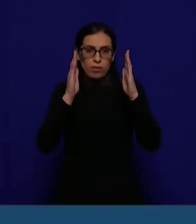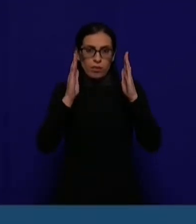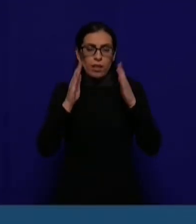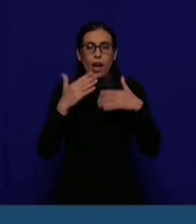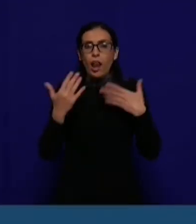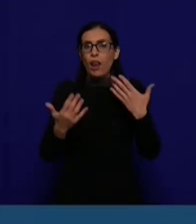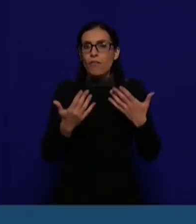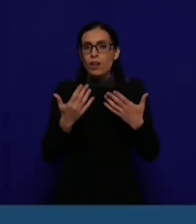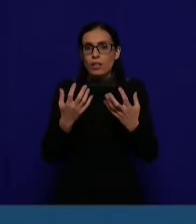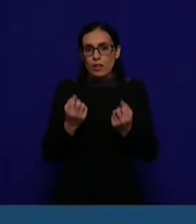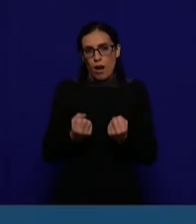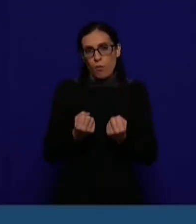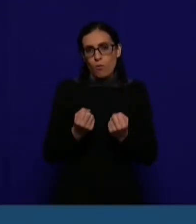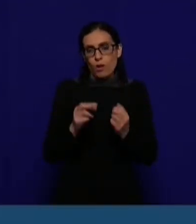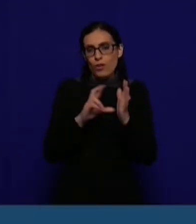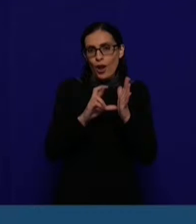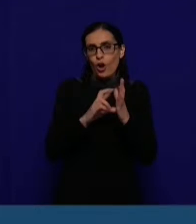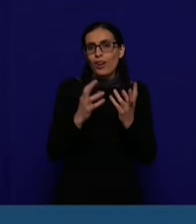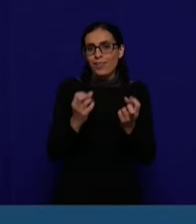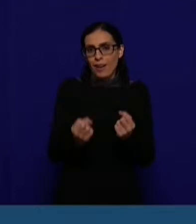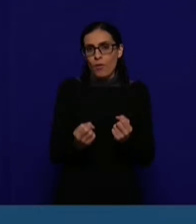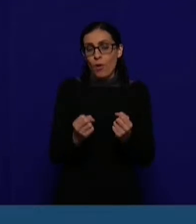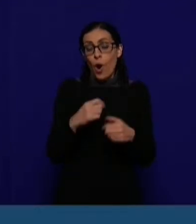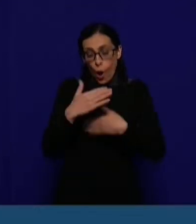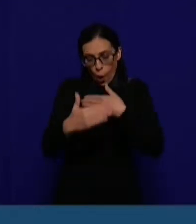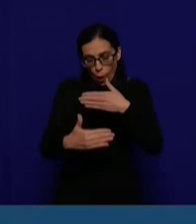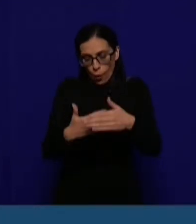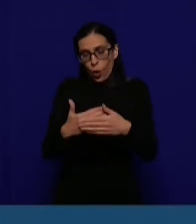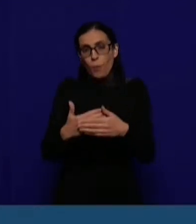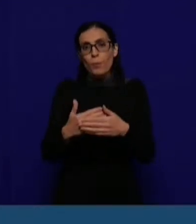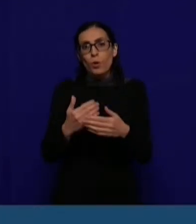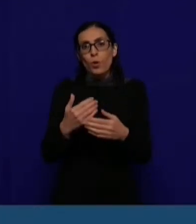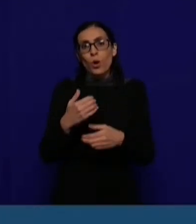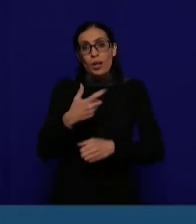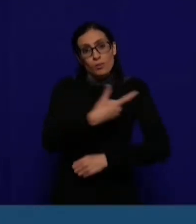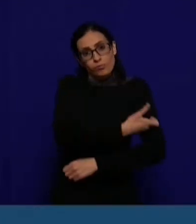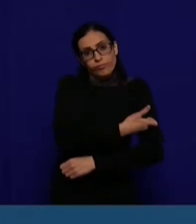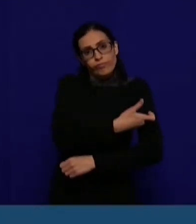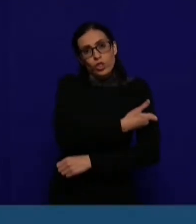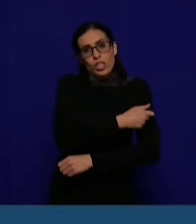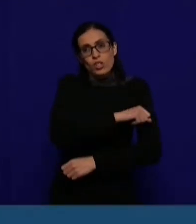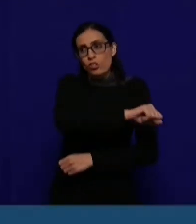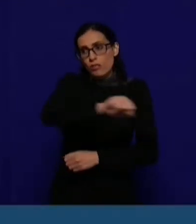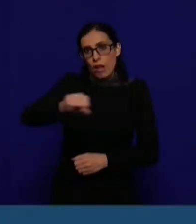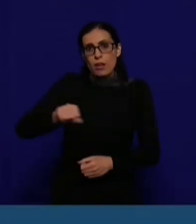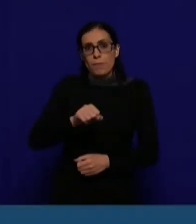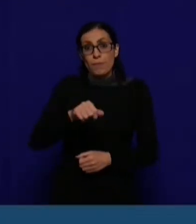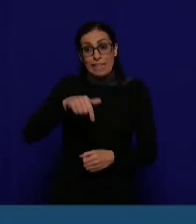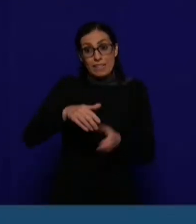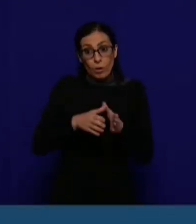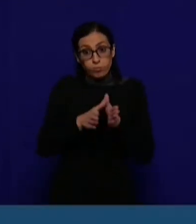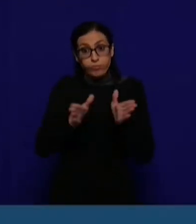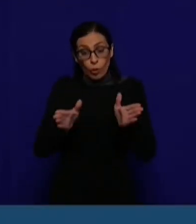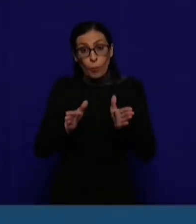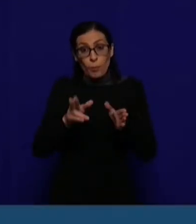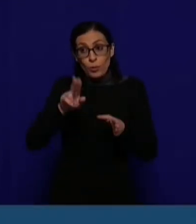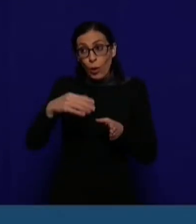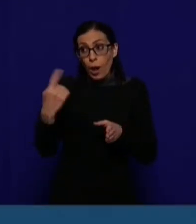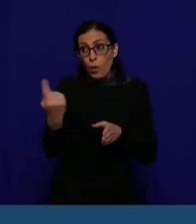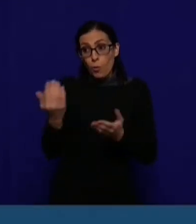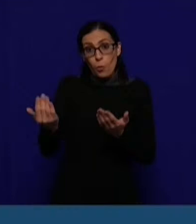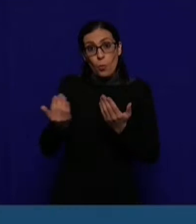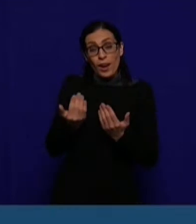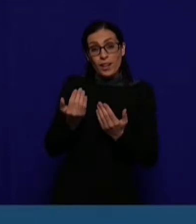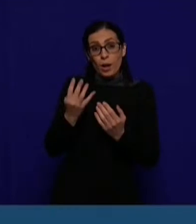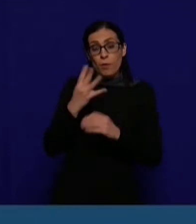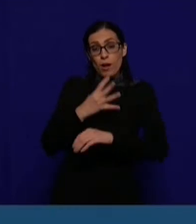u li issa wkoll inkomplu għaddejjem nsaħħu t-tilqim tagħna. Issa li ftaħnieh għal persuni li għandhom minn fuq minn 40 sena,